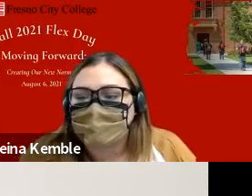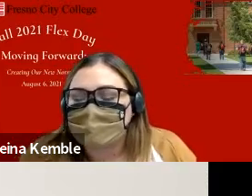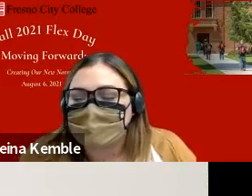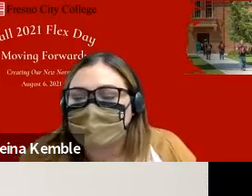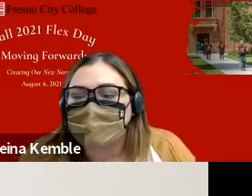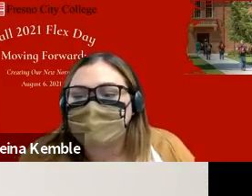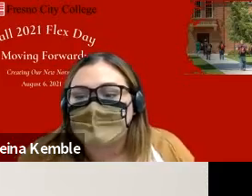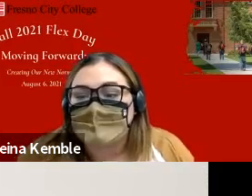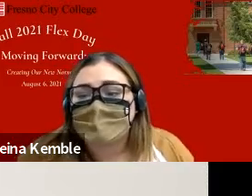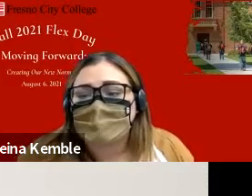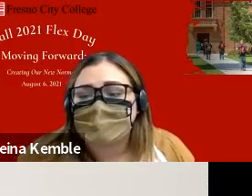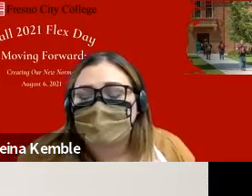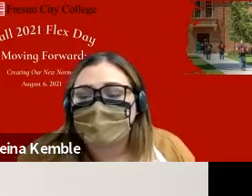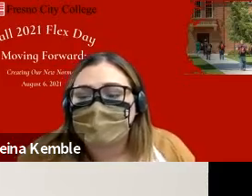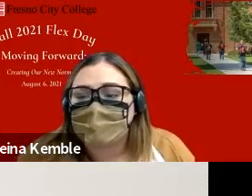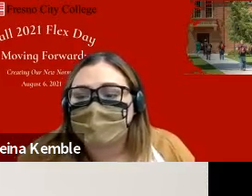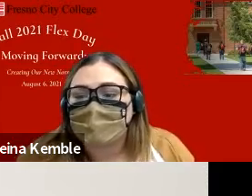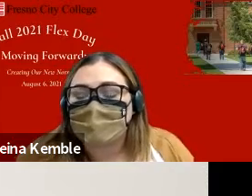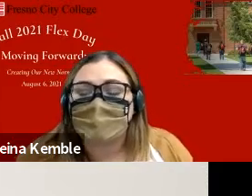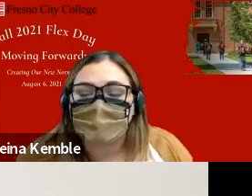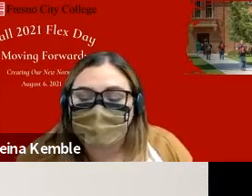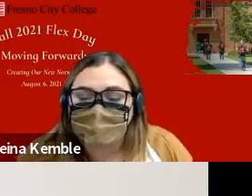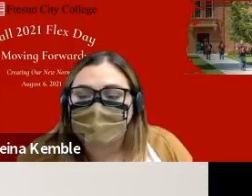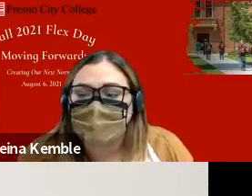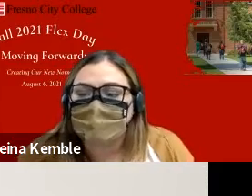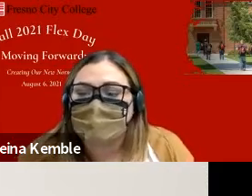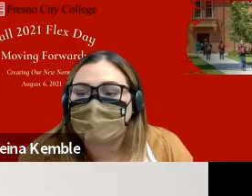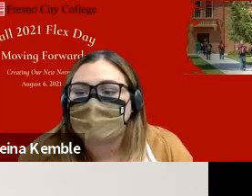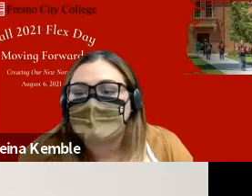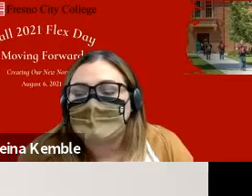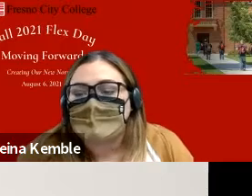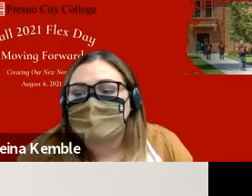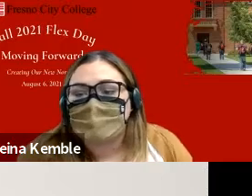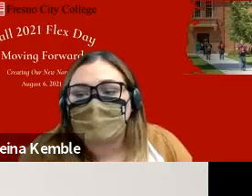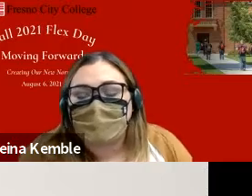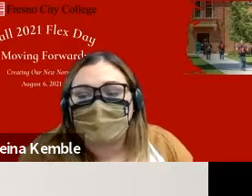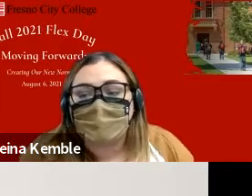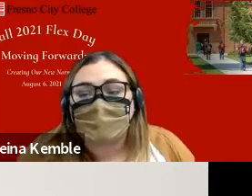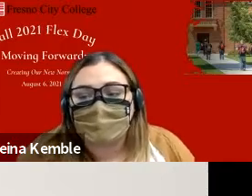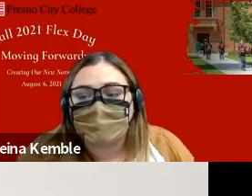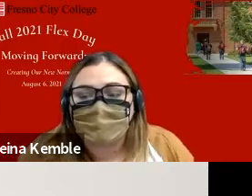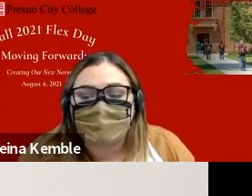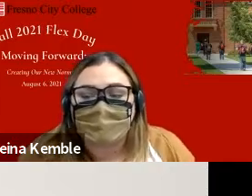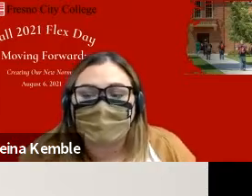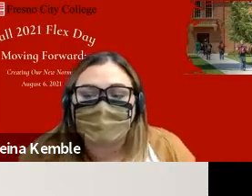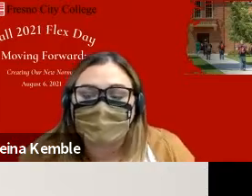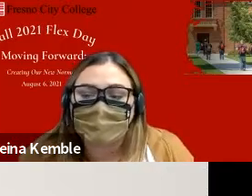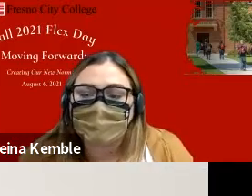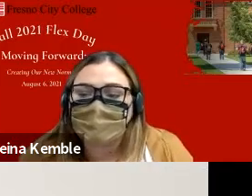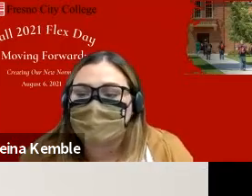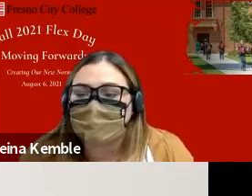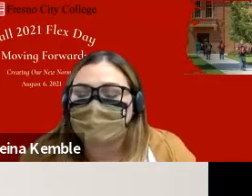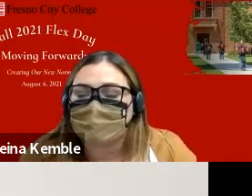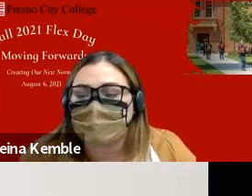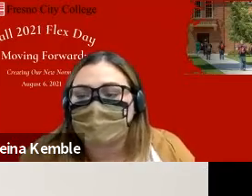12 months, and the exam for the exam and the fitting is a copay maximum of $60. So it